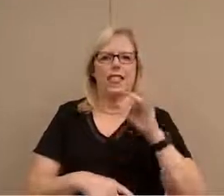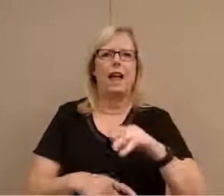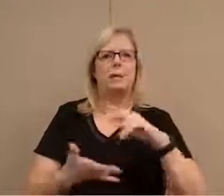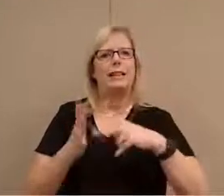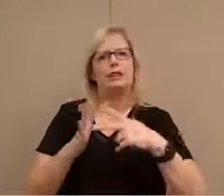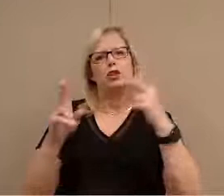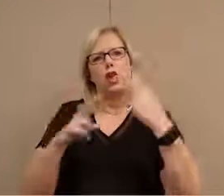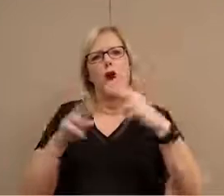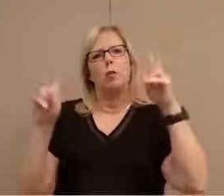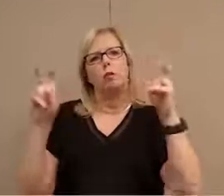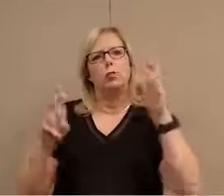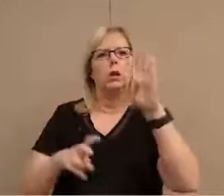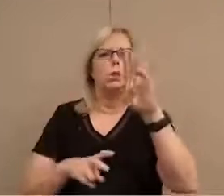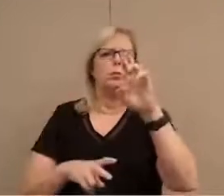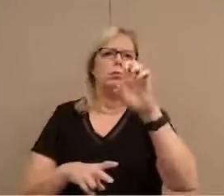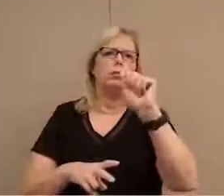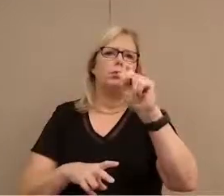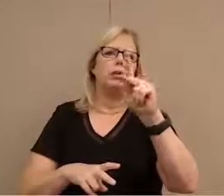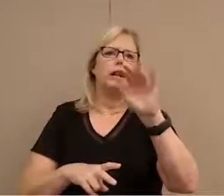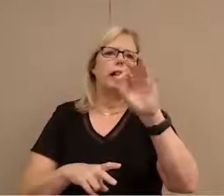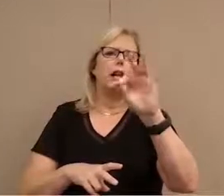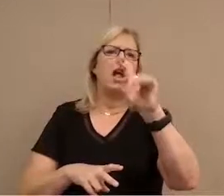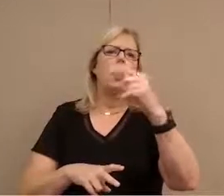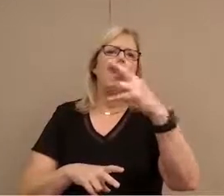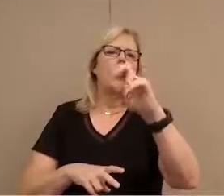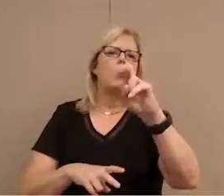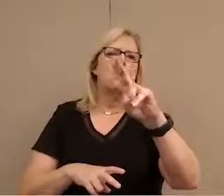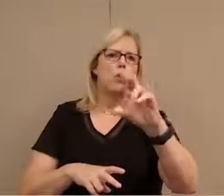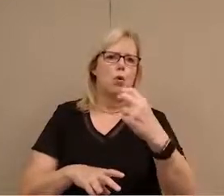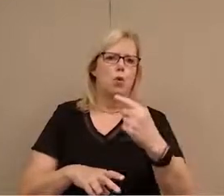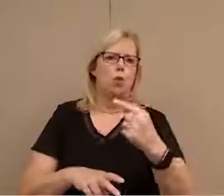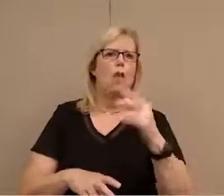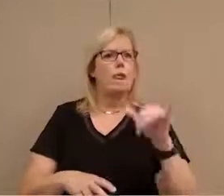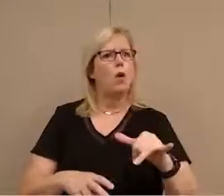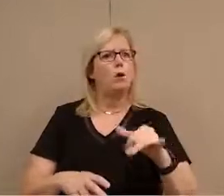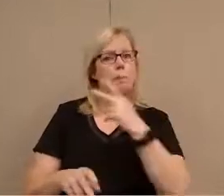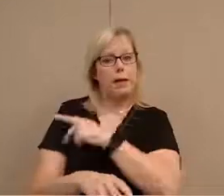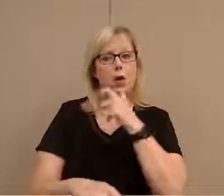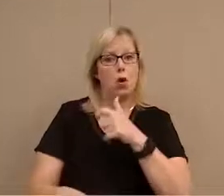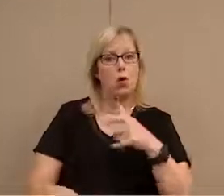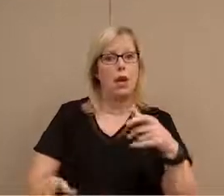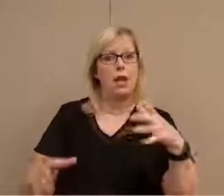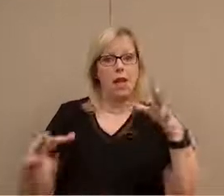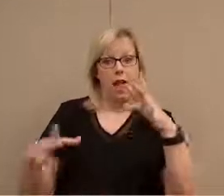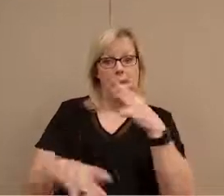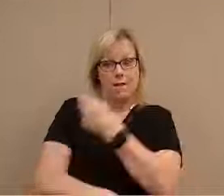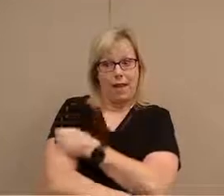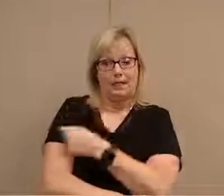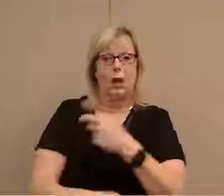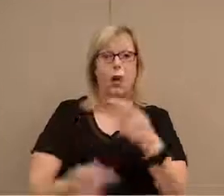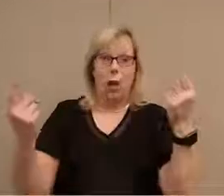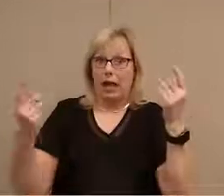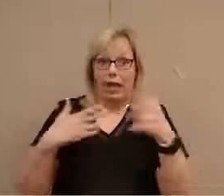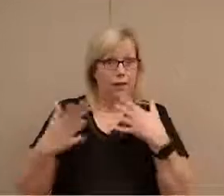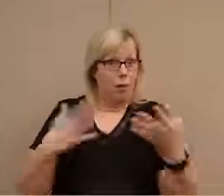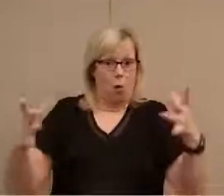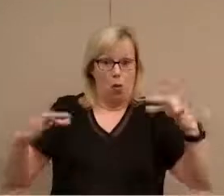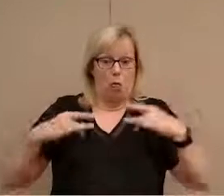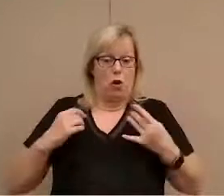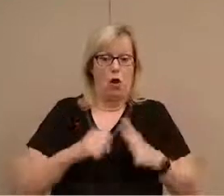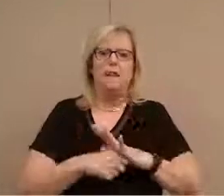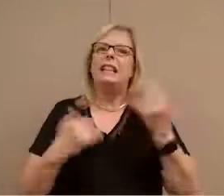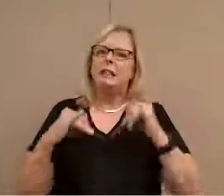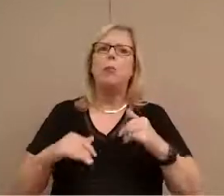definition. And those patients actually did well, and even when they're vaccinated, post-vaccination, when they